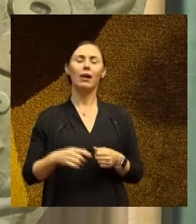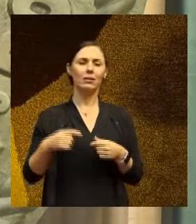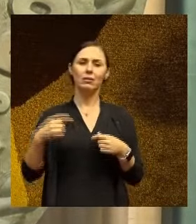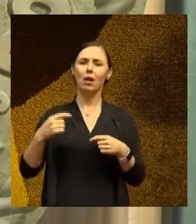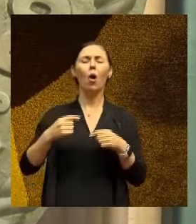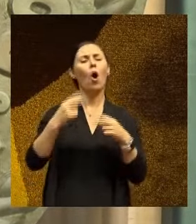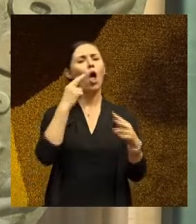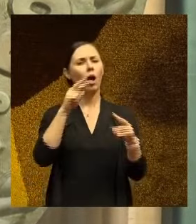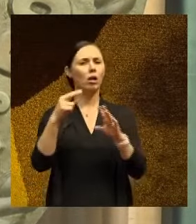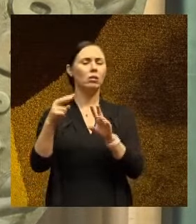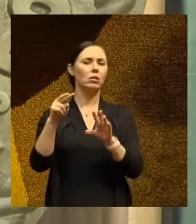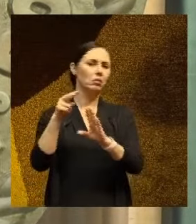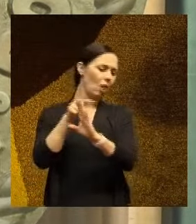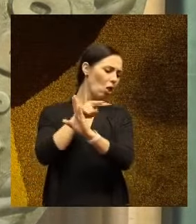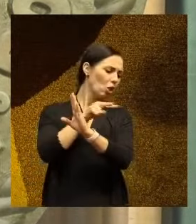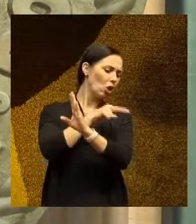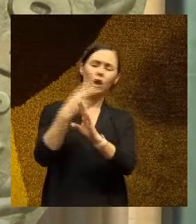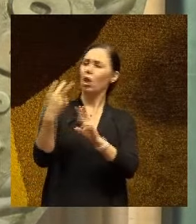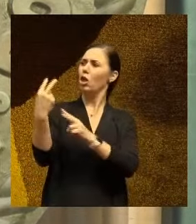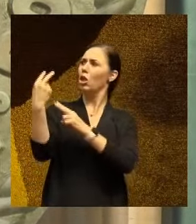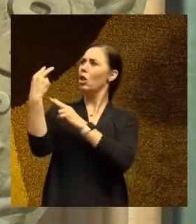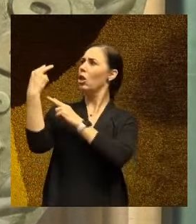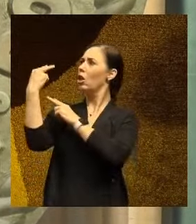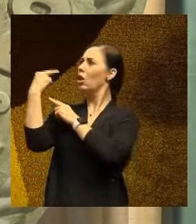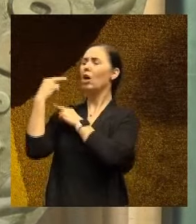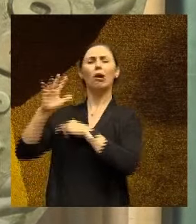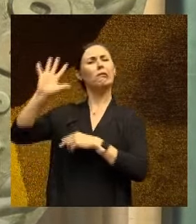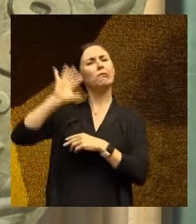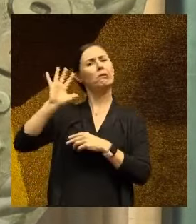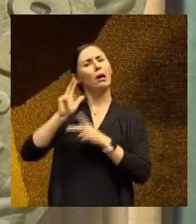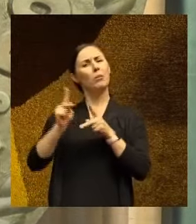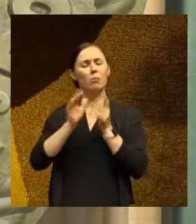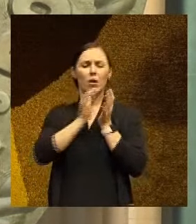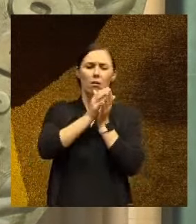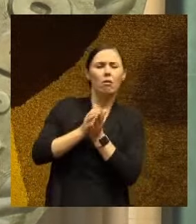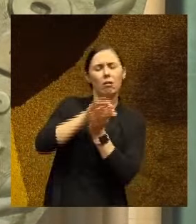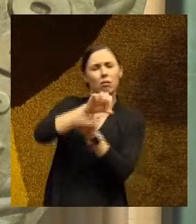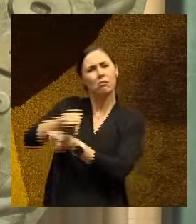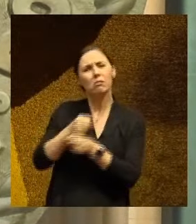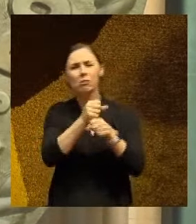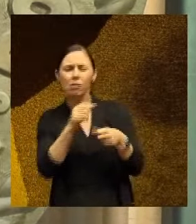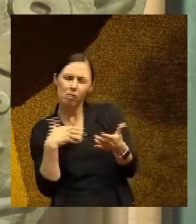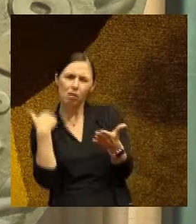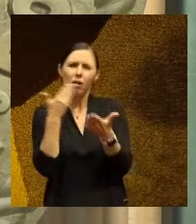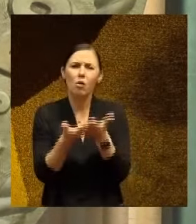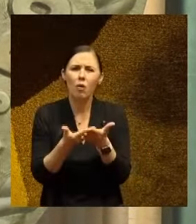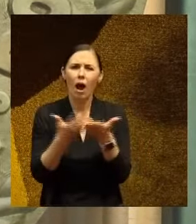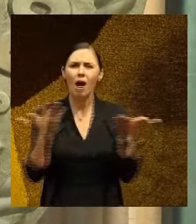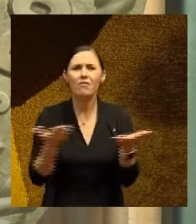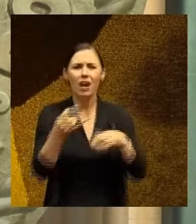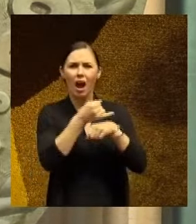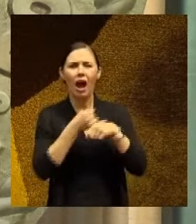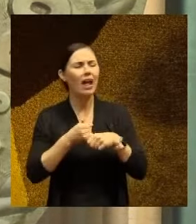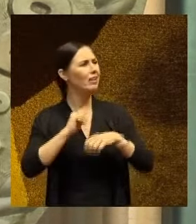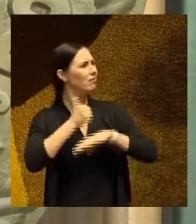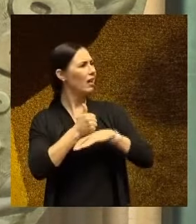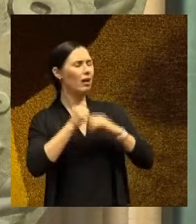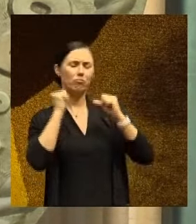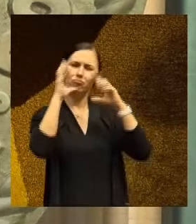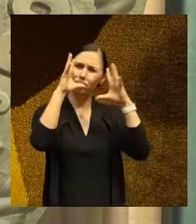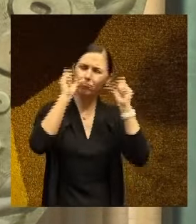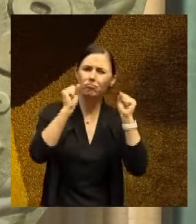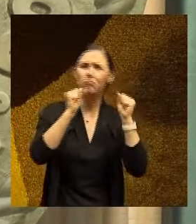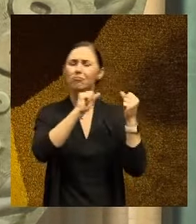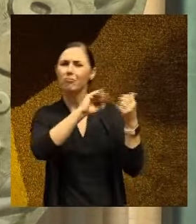those pathfinding sea voyagers, to create this amazing and wonderful sense of community. There are